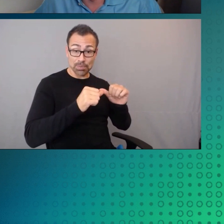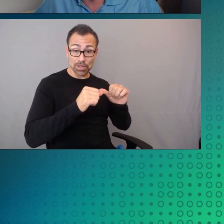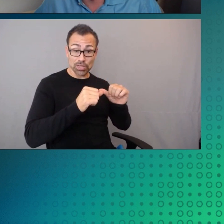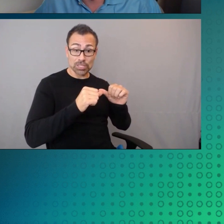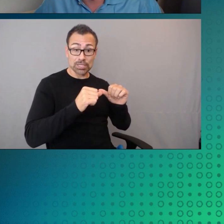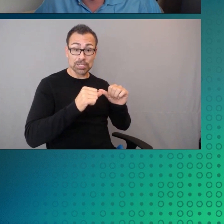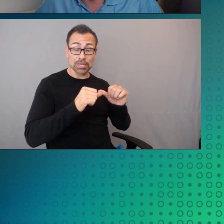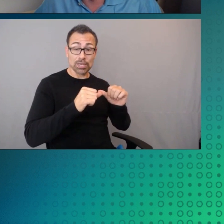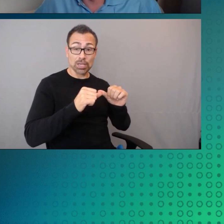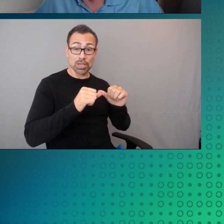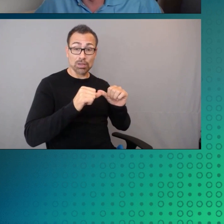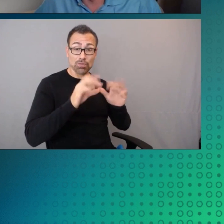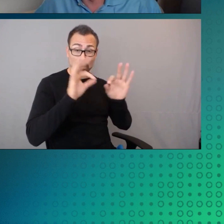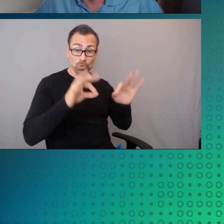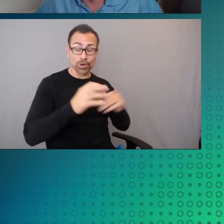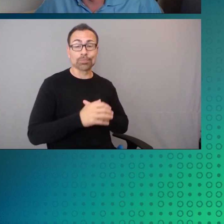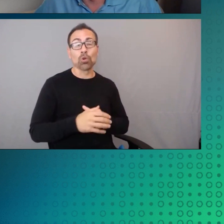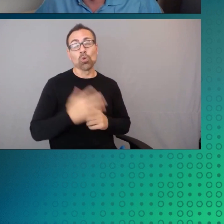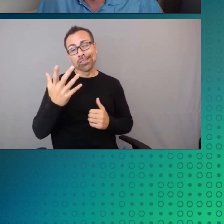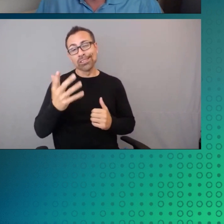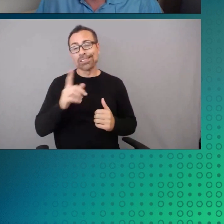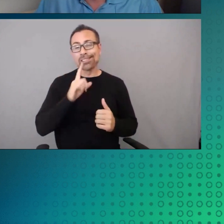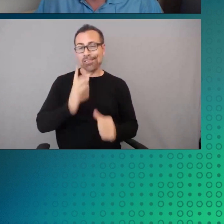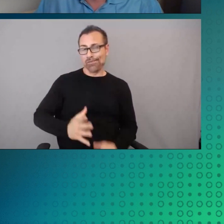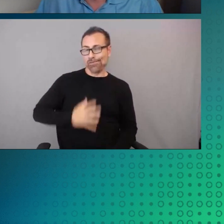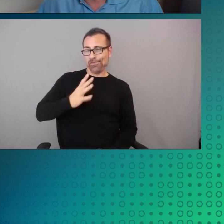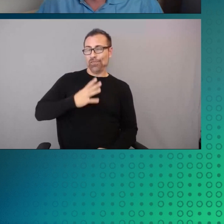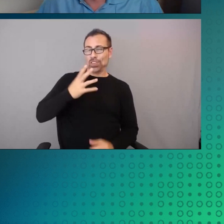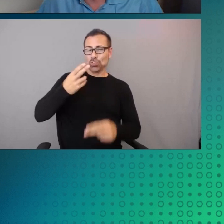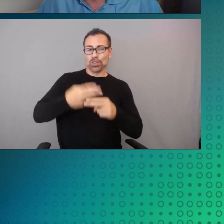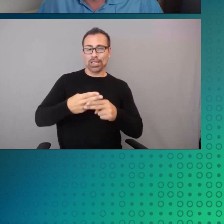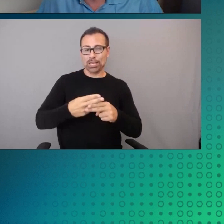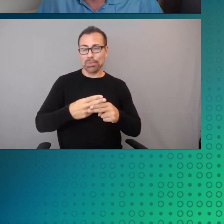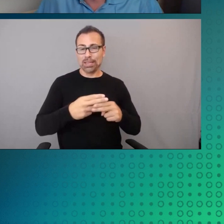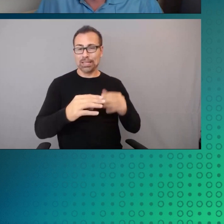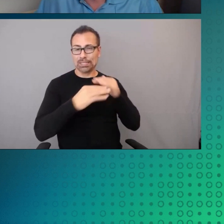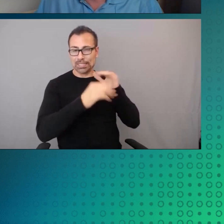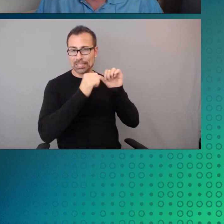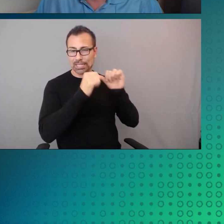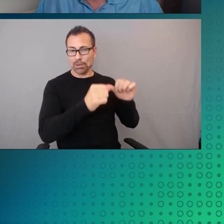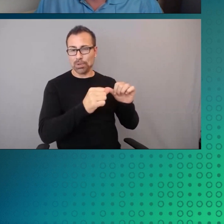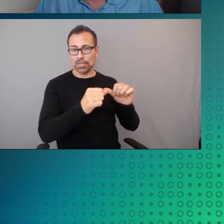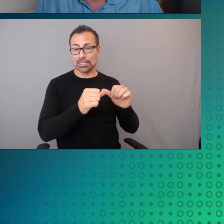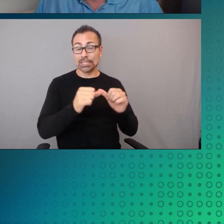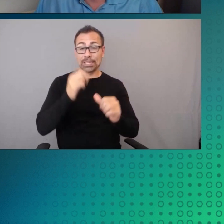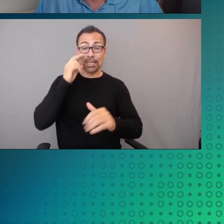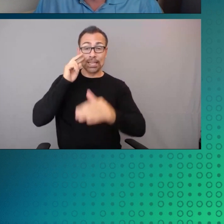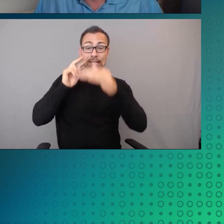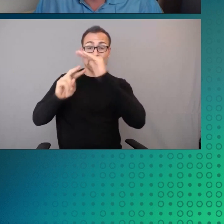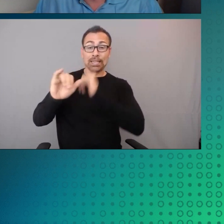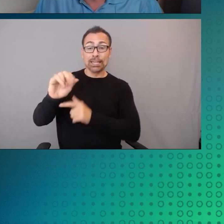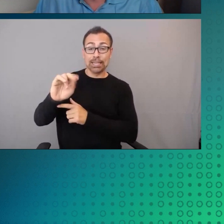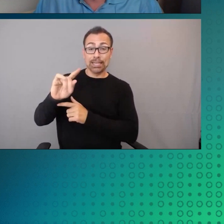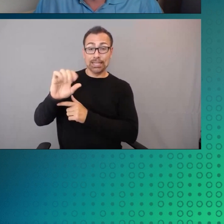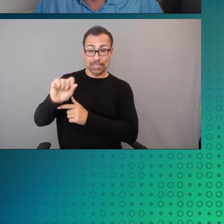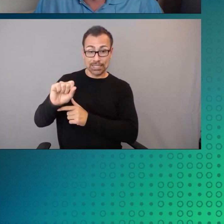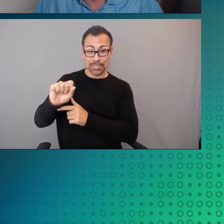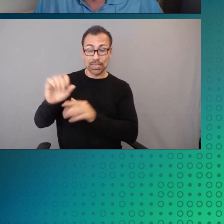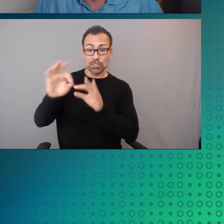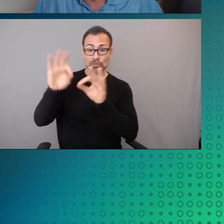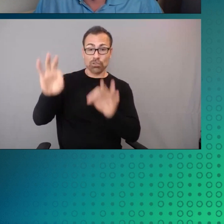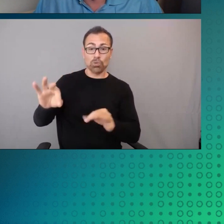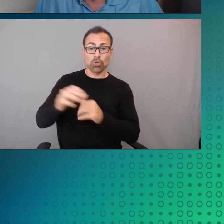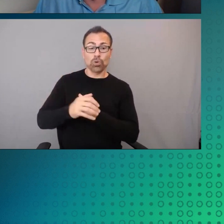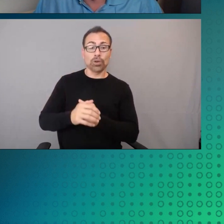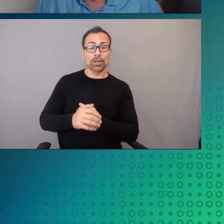Insights Framework. That's the official name. And I believe that we've been doing, referencing the Sustainability Insights